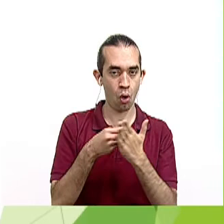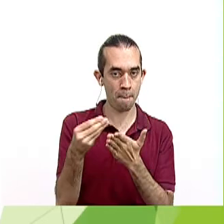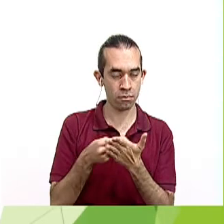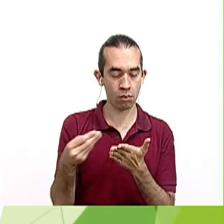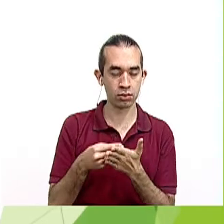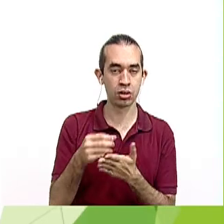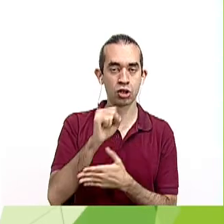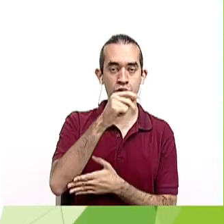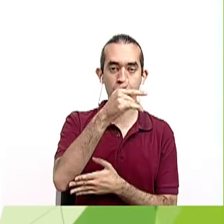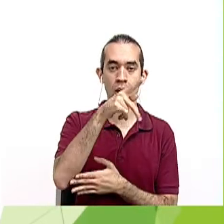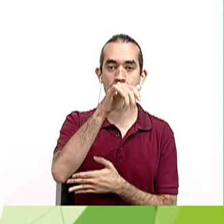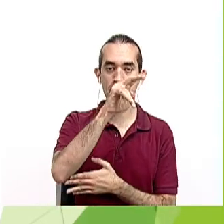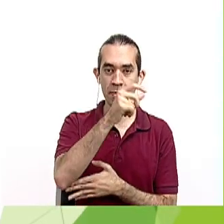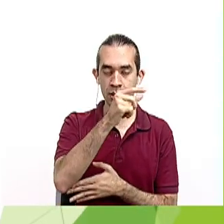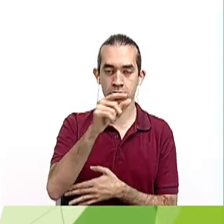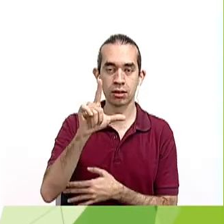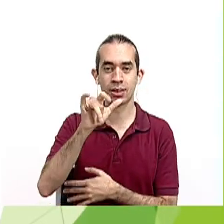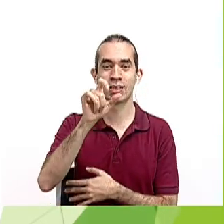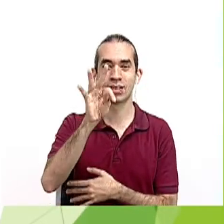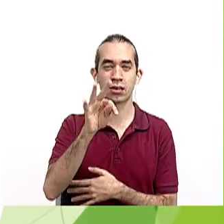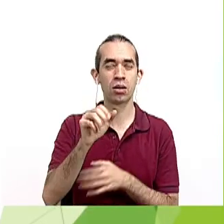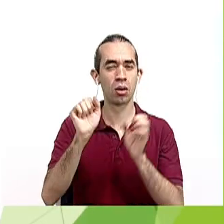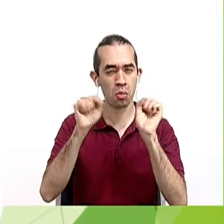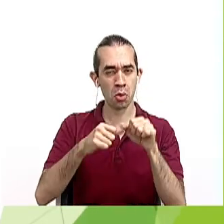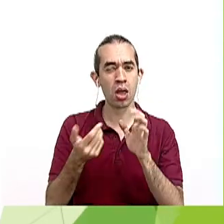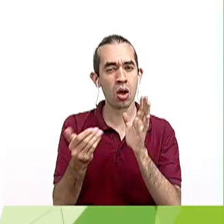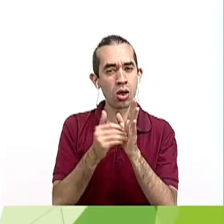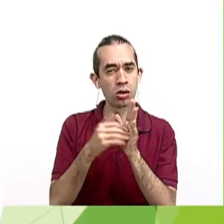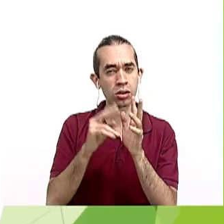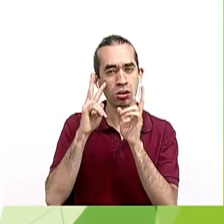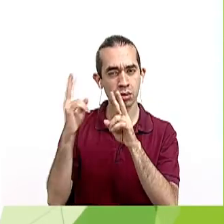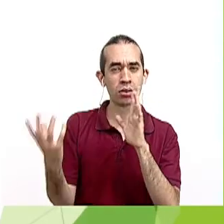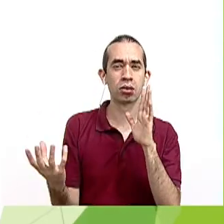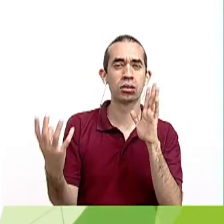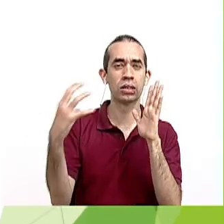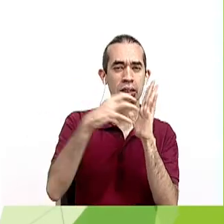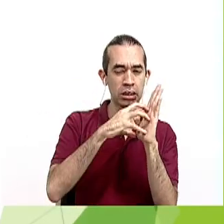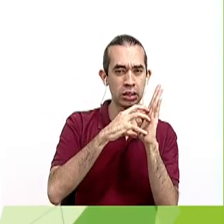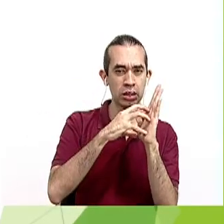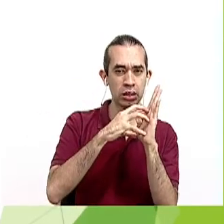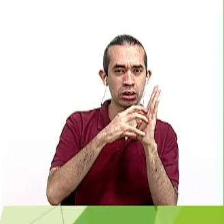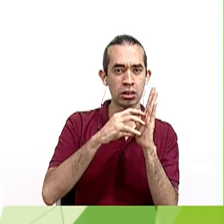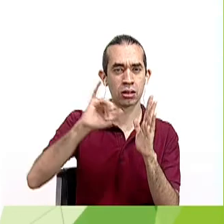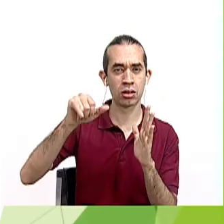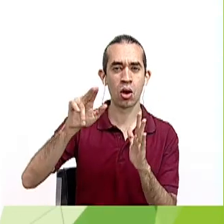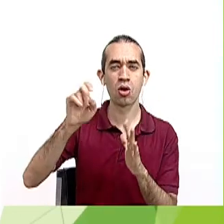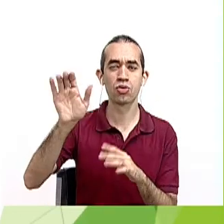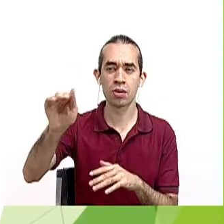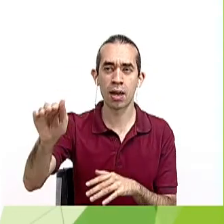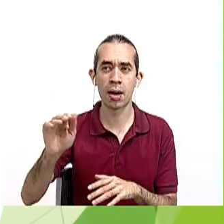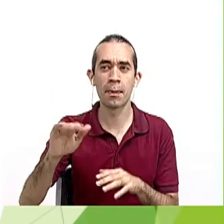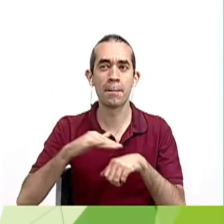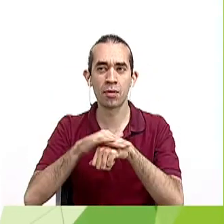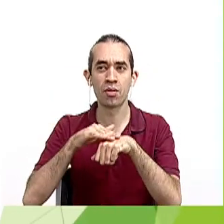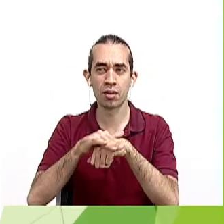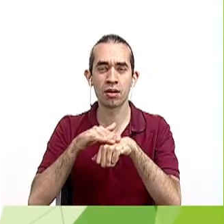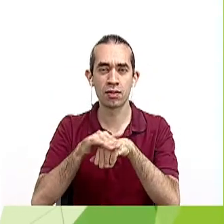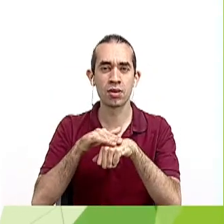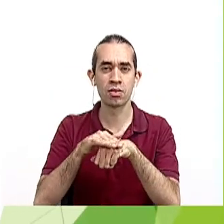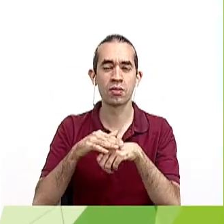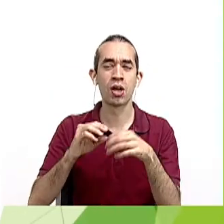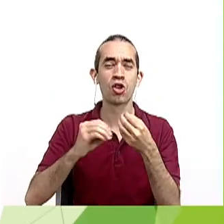can we please see again the test? Josue, please.